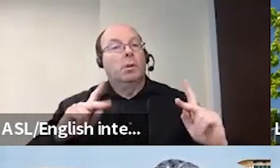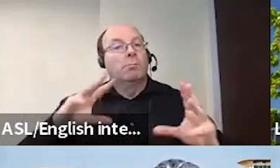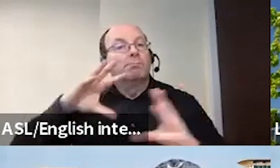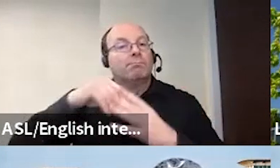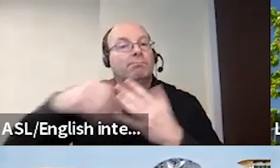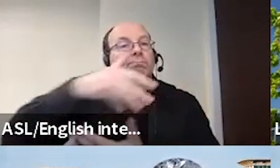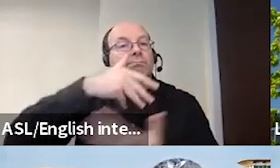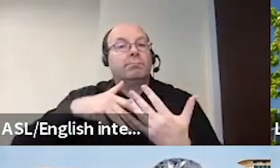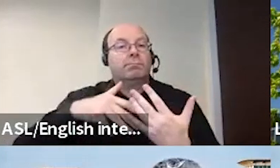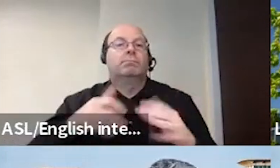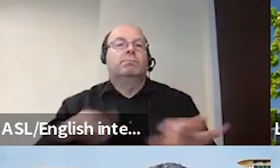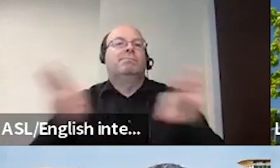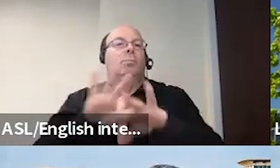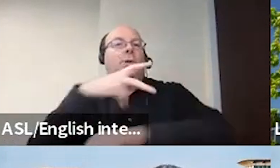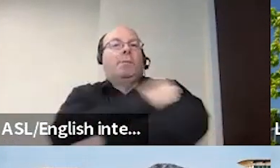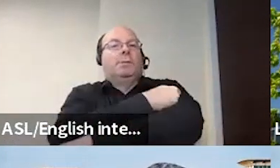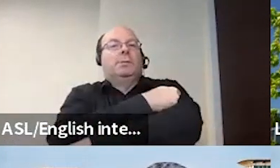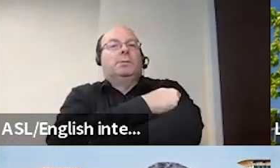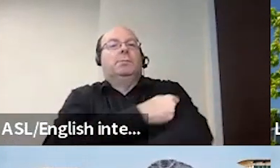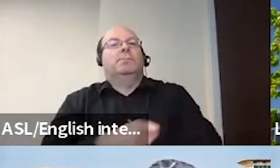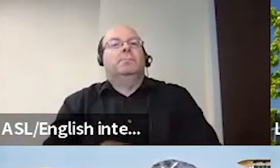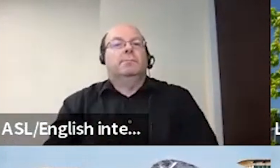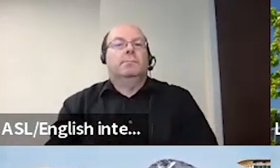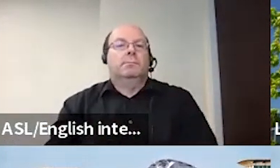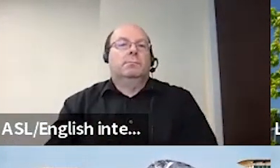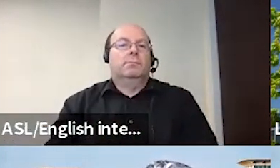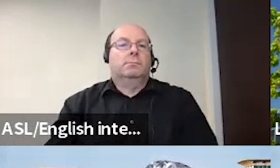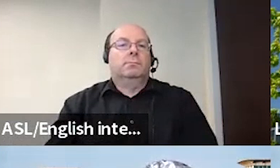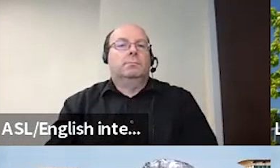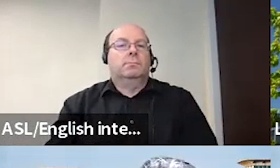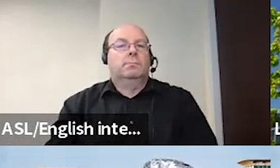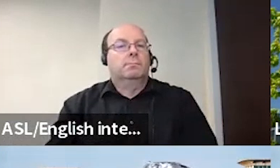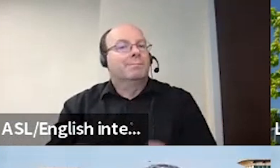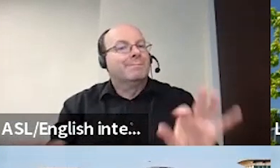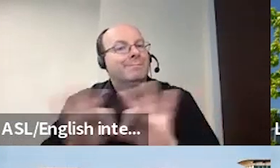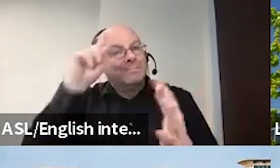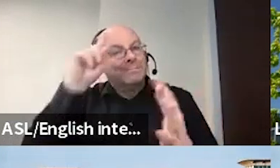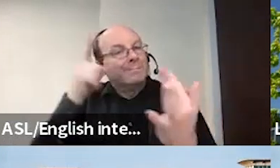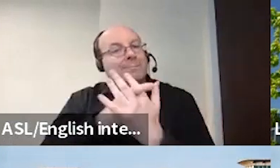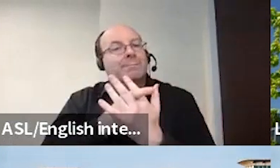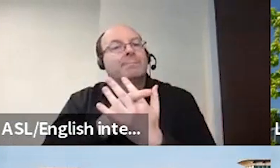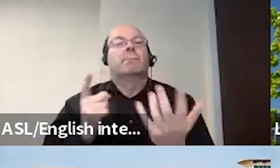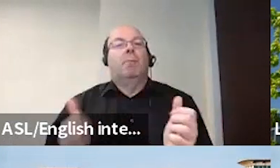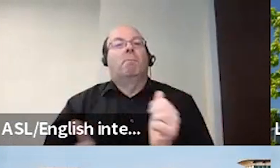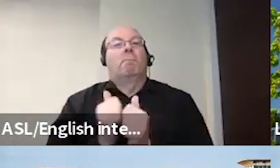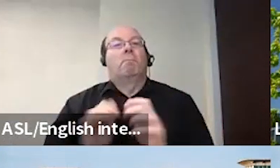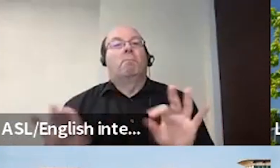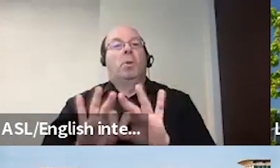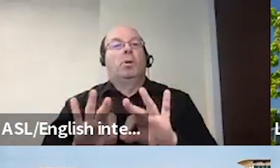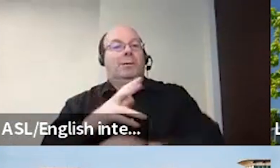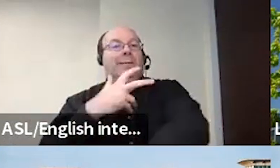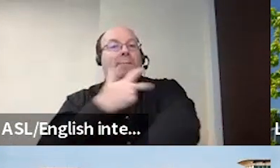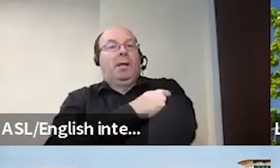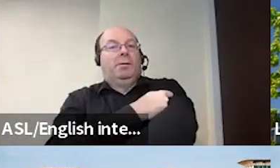with. And so we can't emphasize that enough. That's the most powerful tool we have to